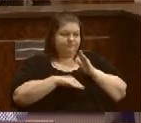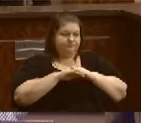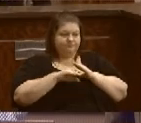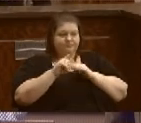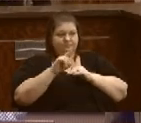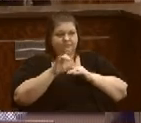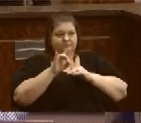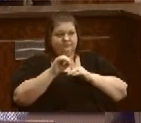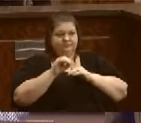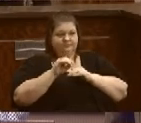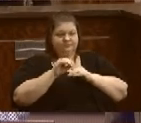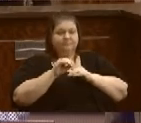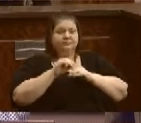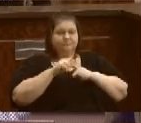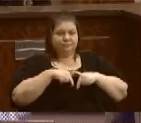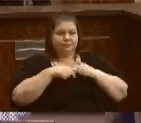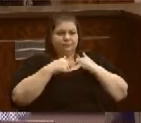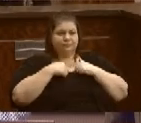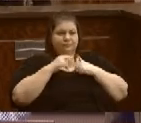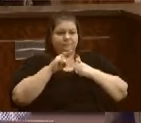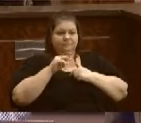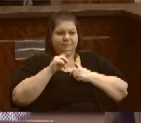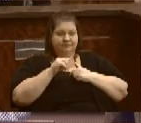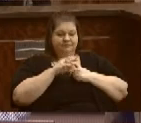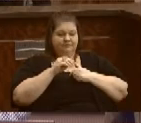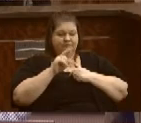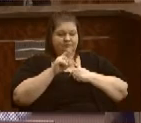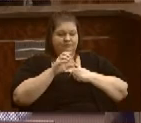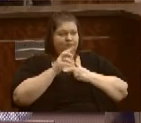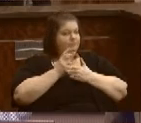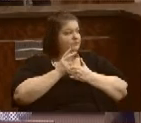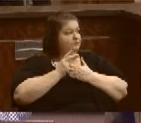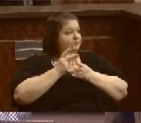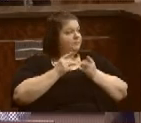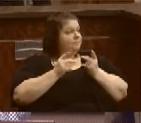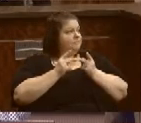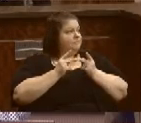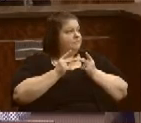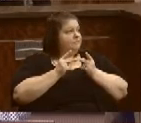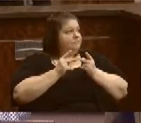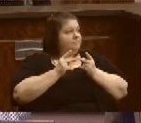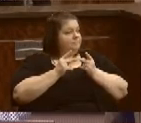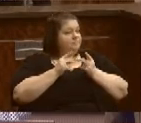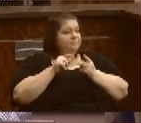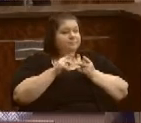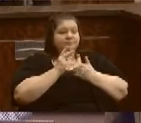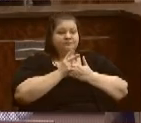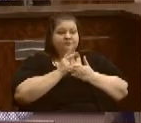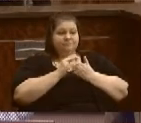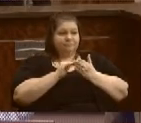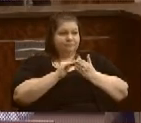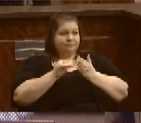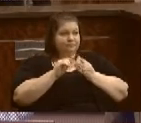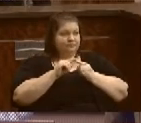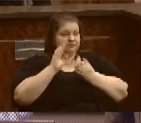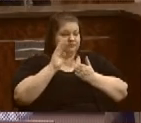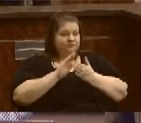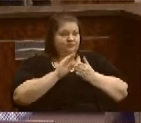180 dwelling units and approximately 100 parking spaces. A parking waiver to lower the number